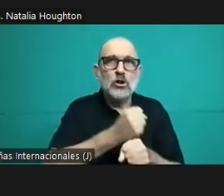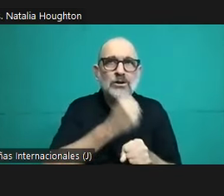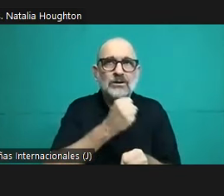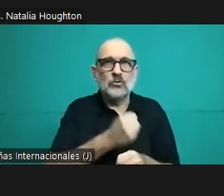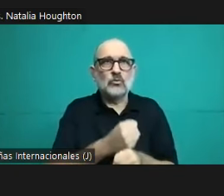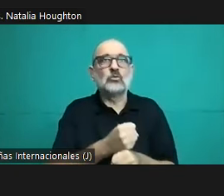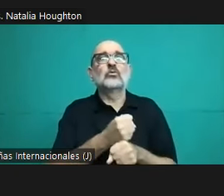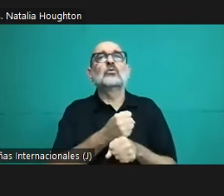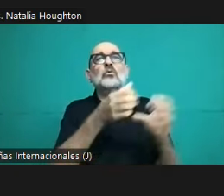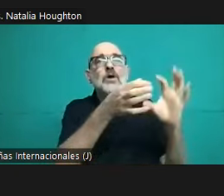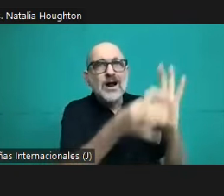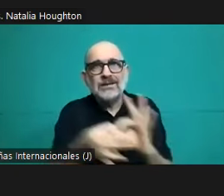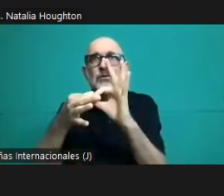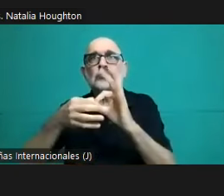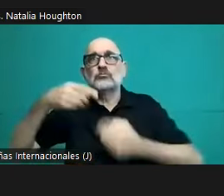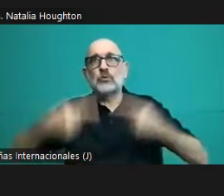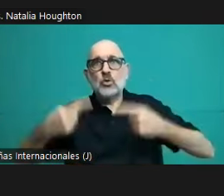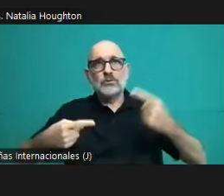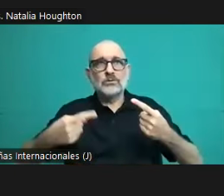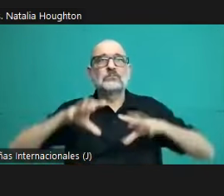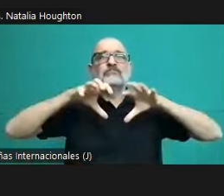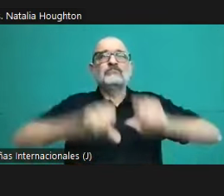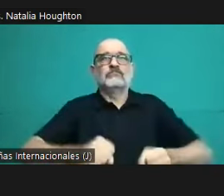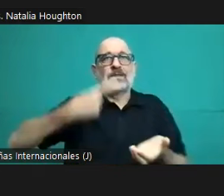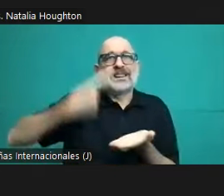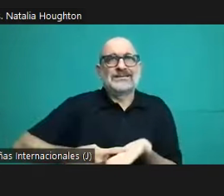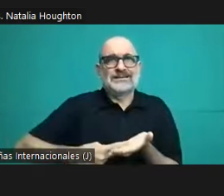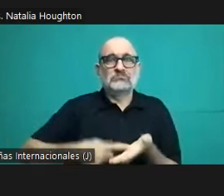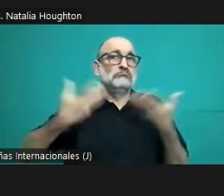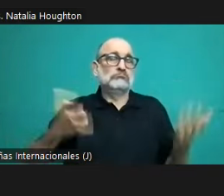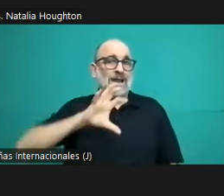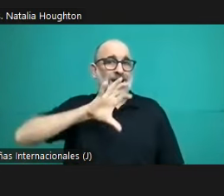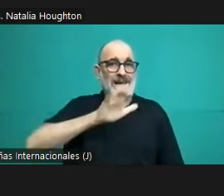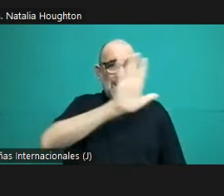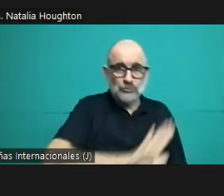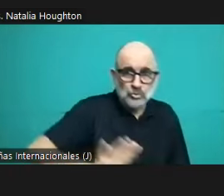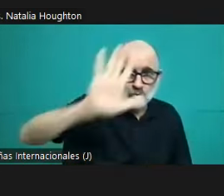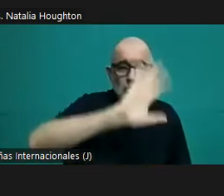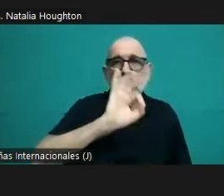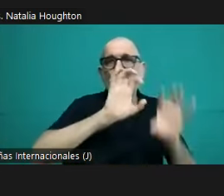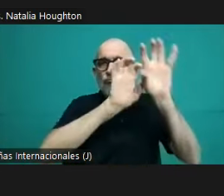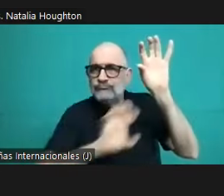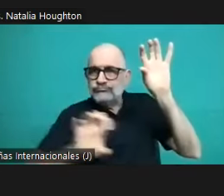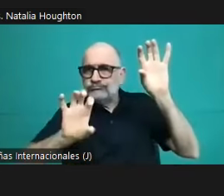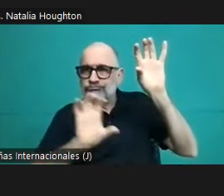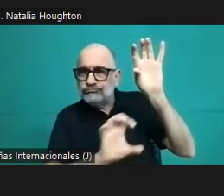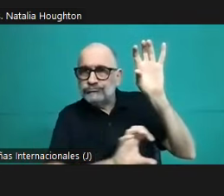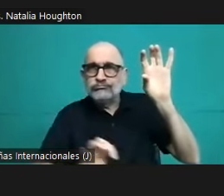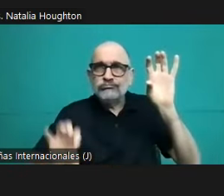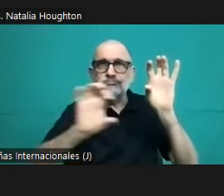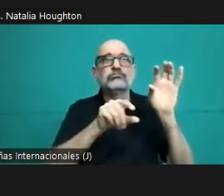decision makers, both at national level and subnational level. The second stage had to do with a very complex